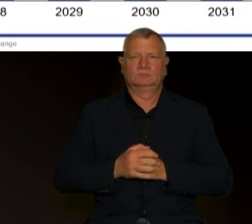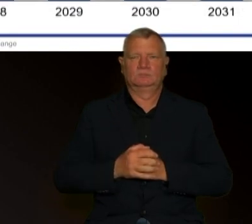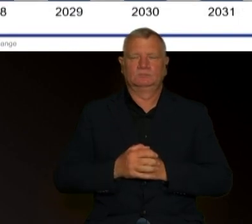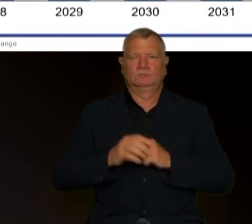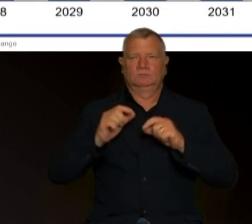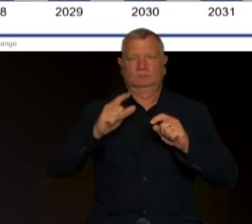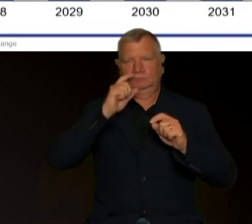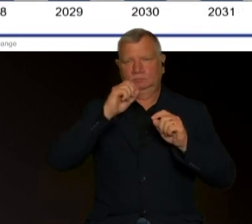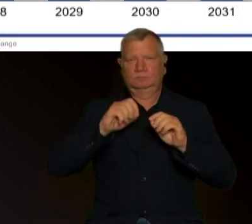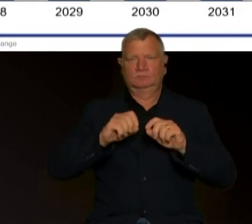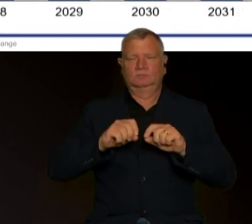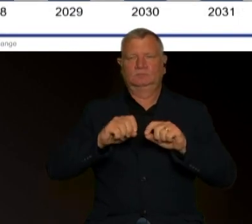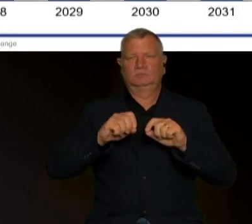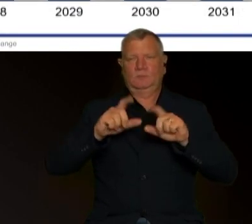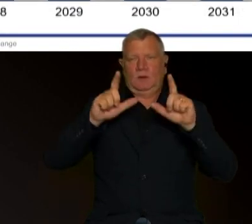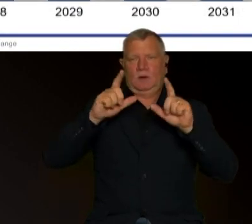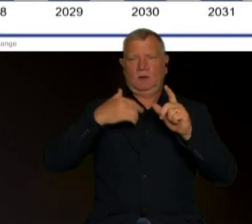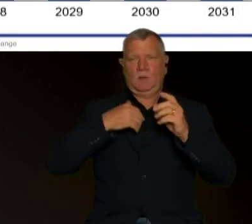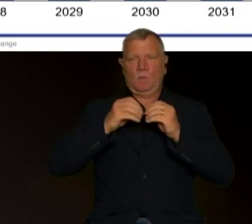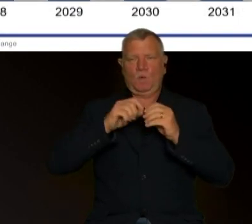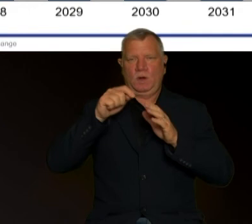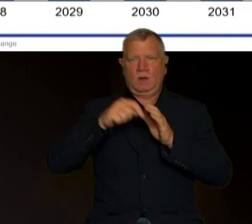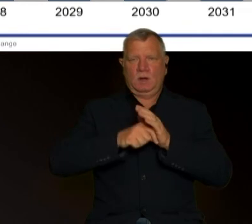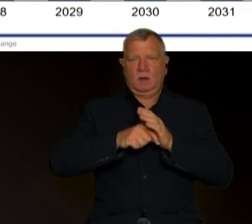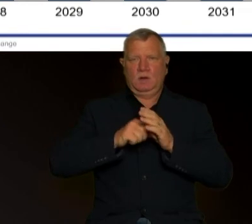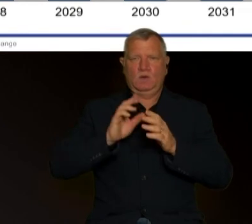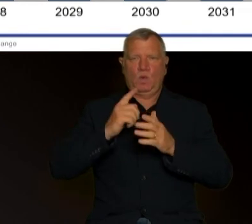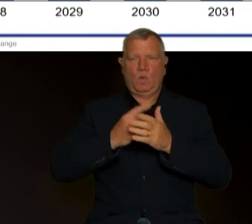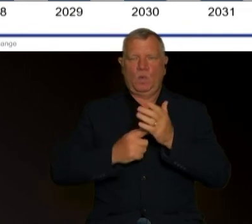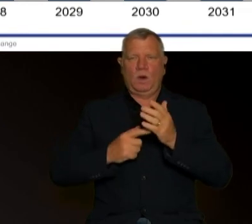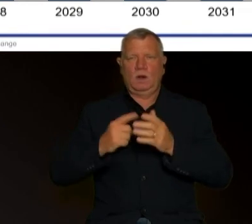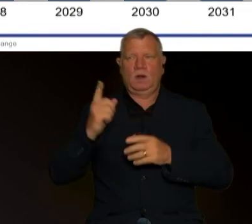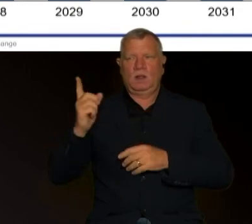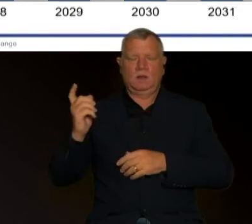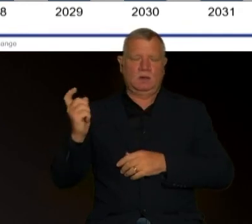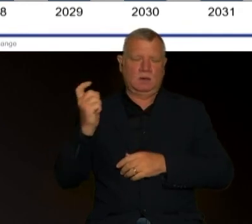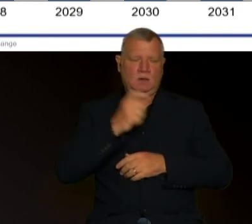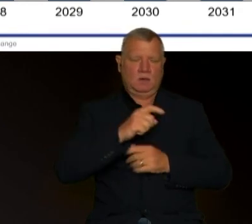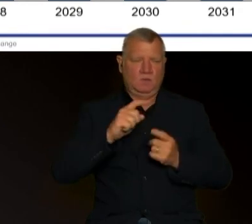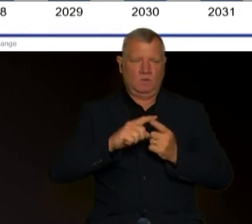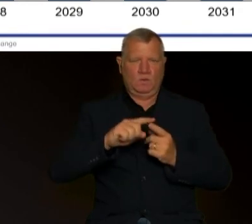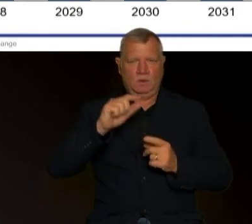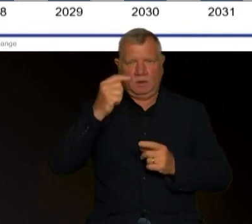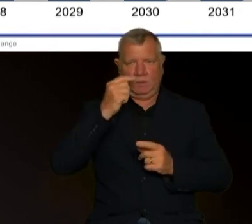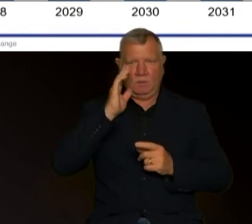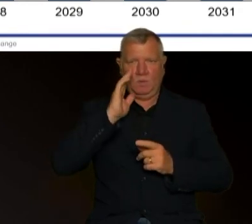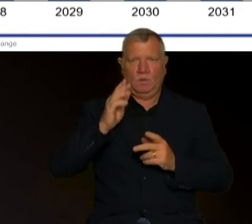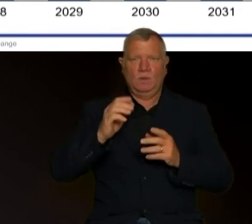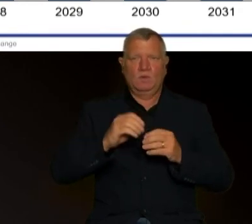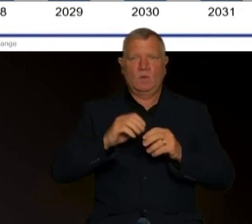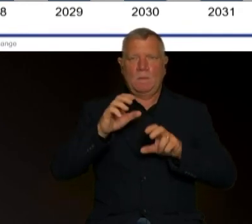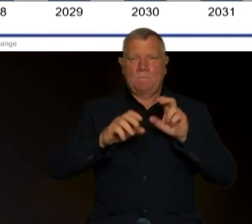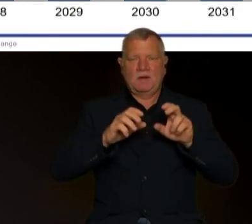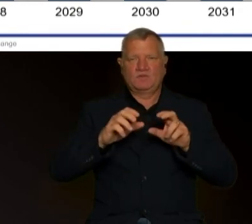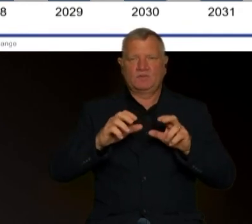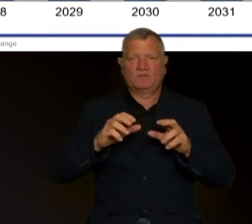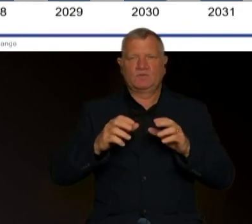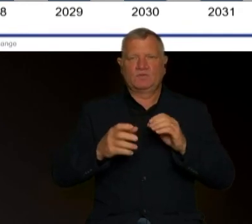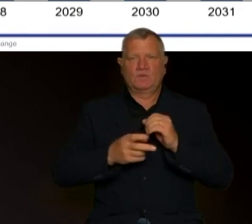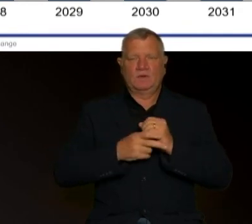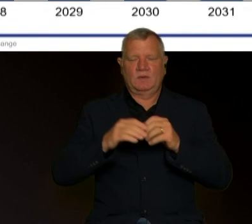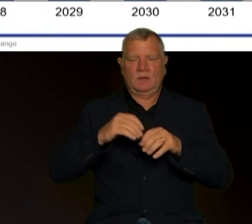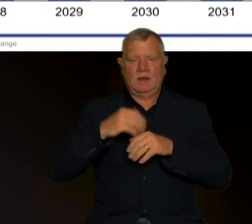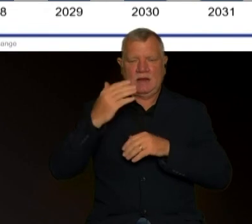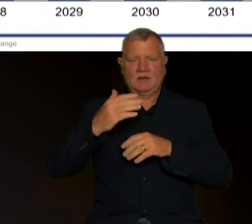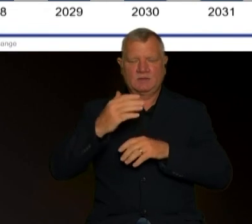On this slide, you can see with more detail the forecasted contribution the government is expected to make to the Pension Reserve Trust over the